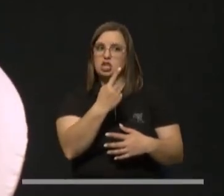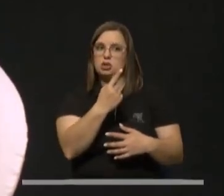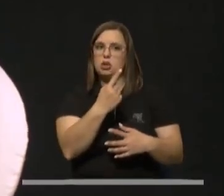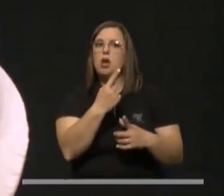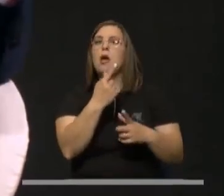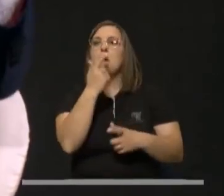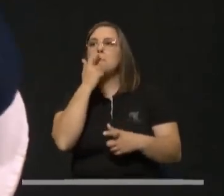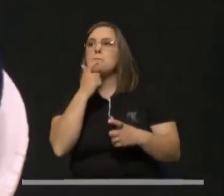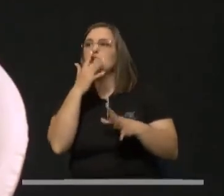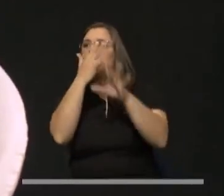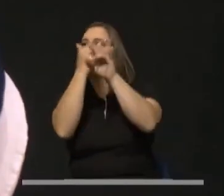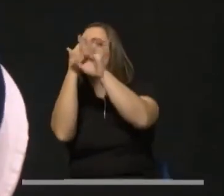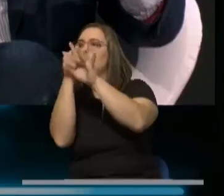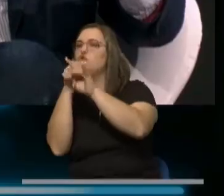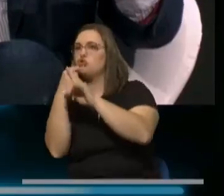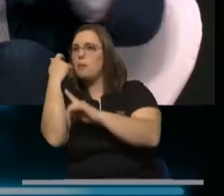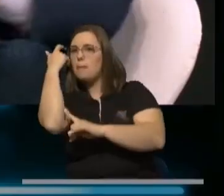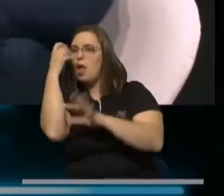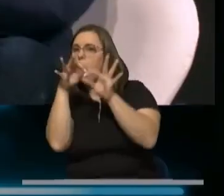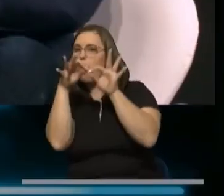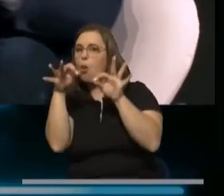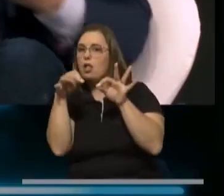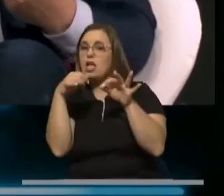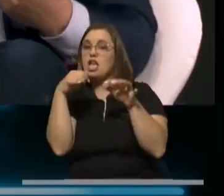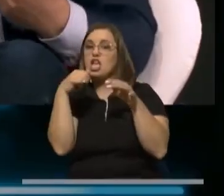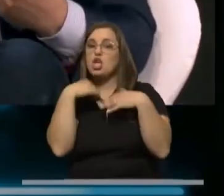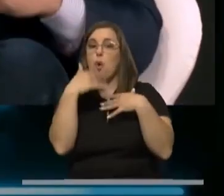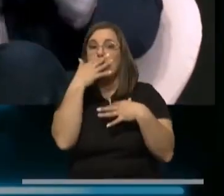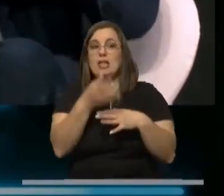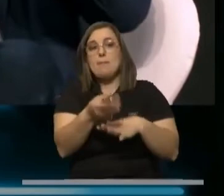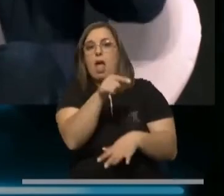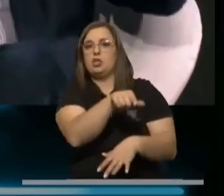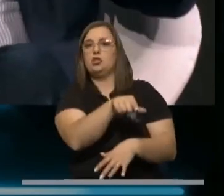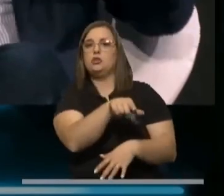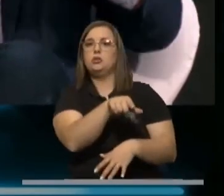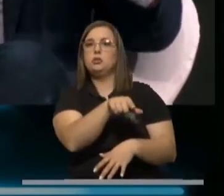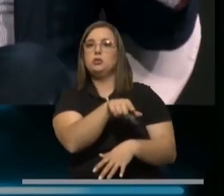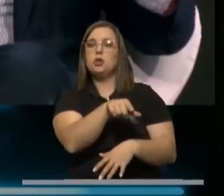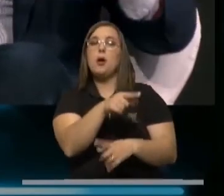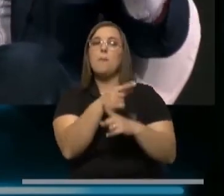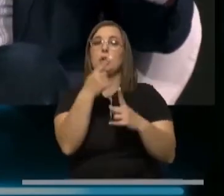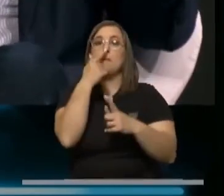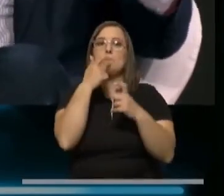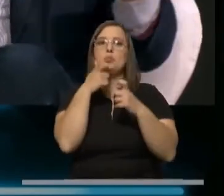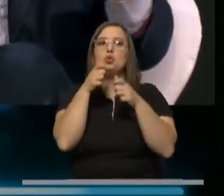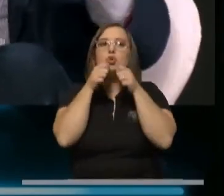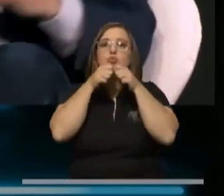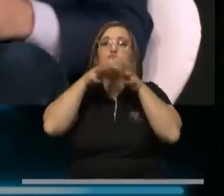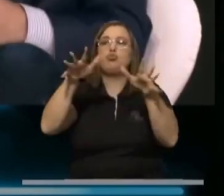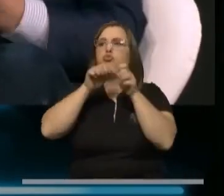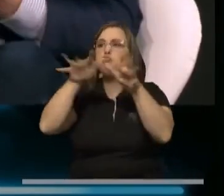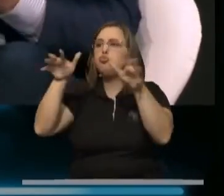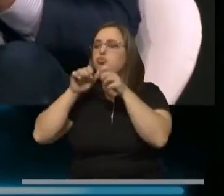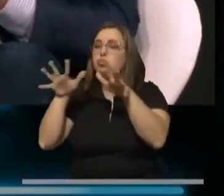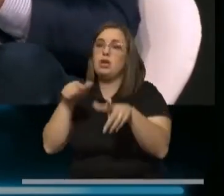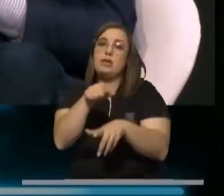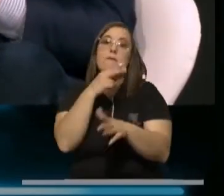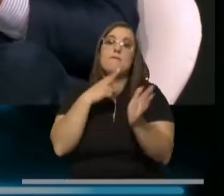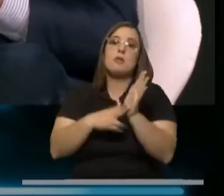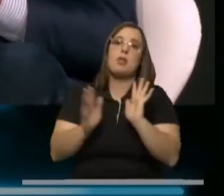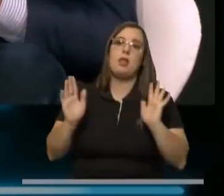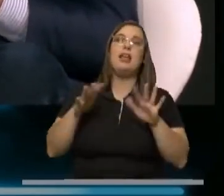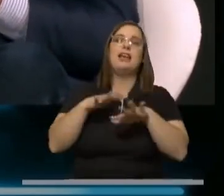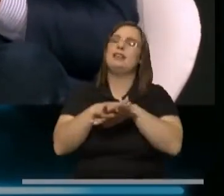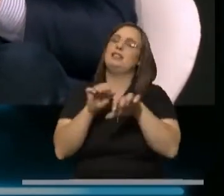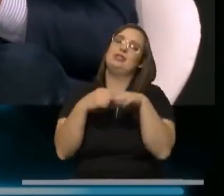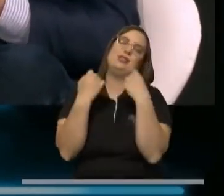says is shared by many thousands of people, I give more credibility to it. There are so many people sharing this that